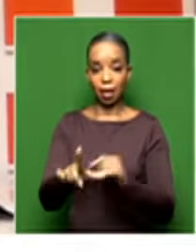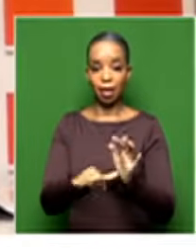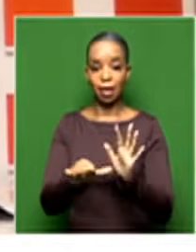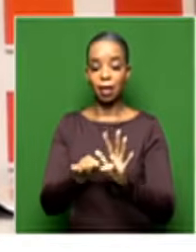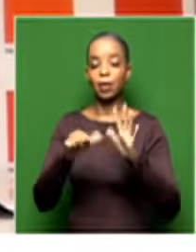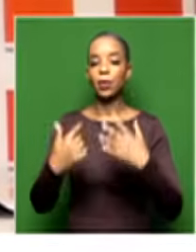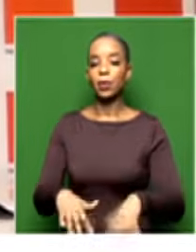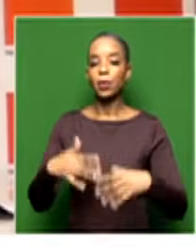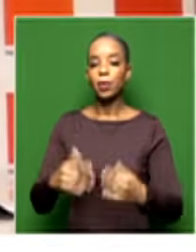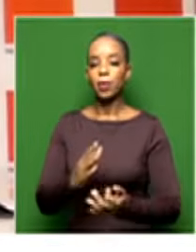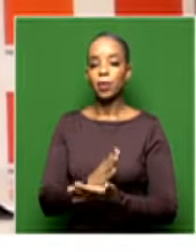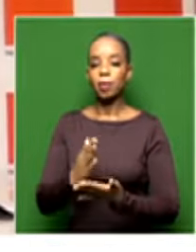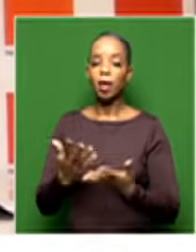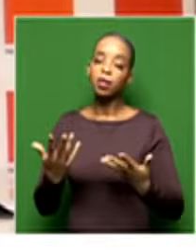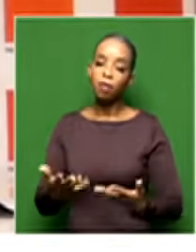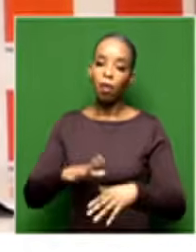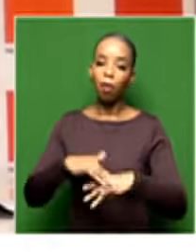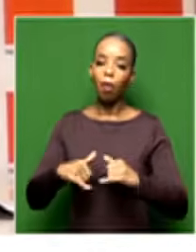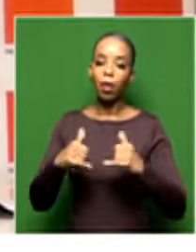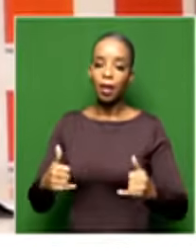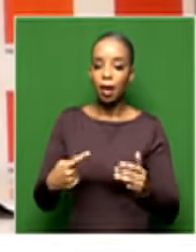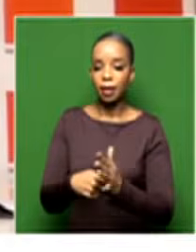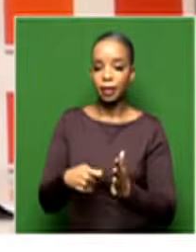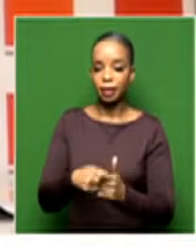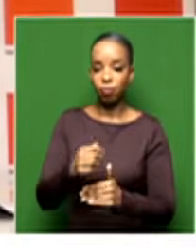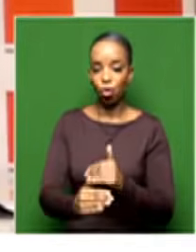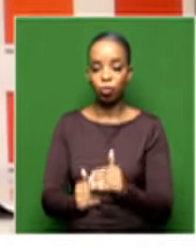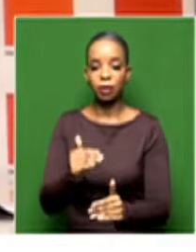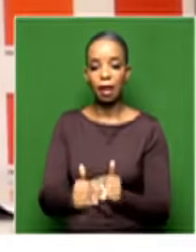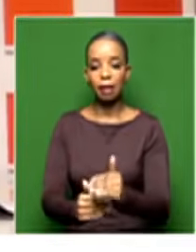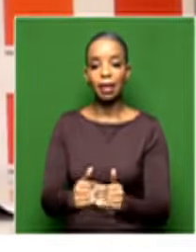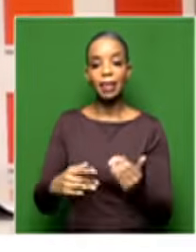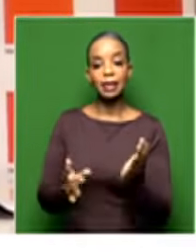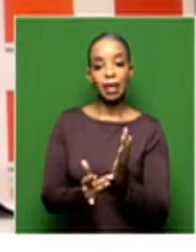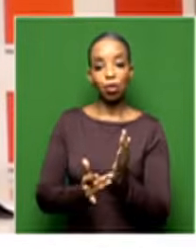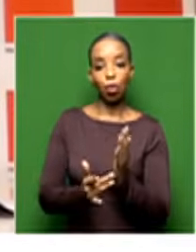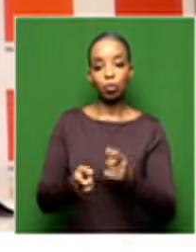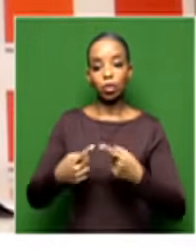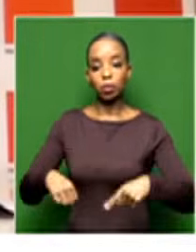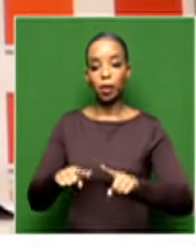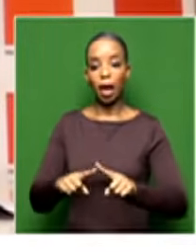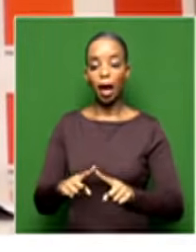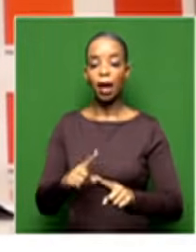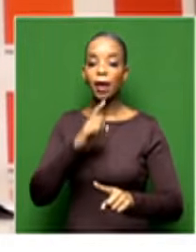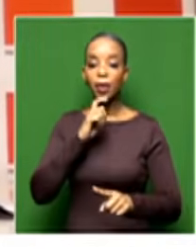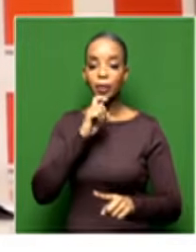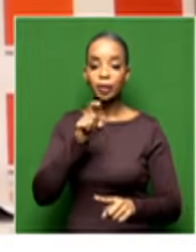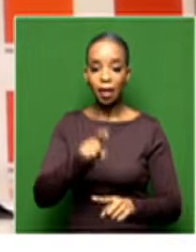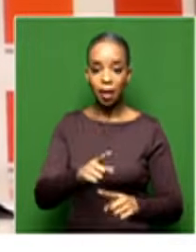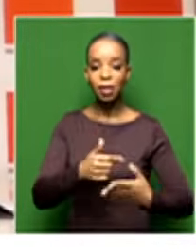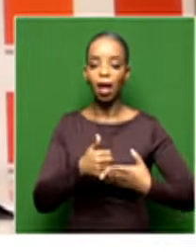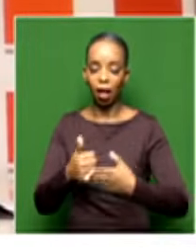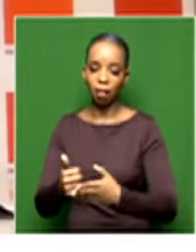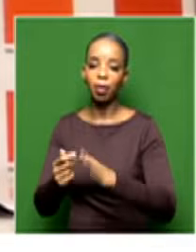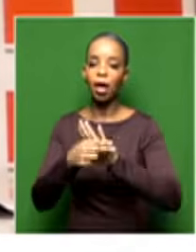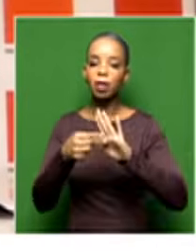part of the online purchase process. And the technology that we've put in place here obviously helps brands, large